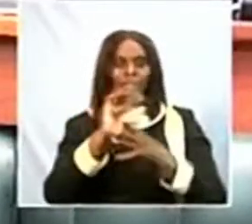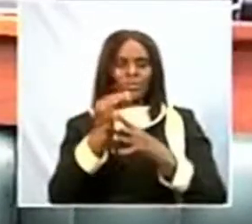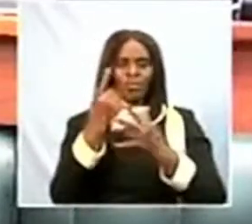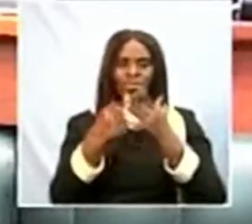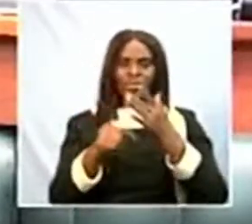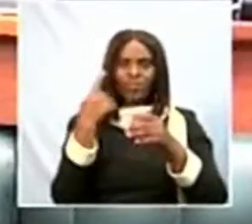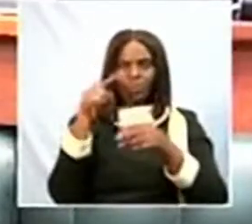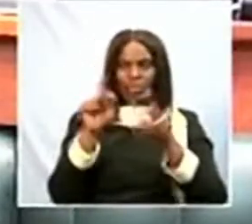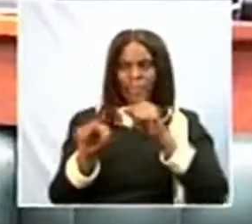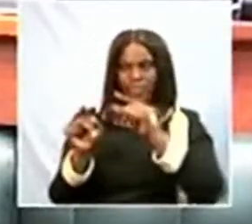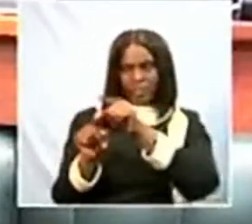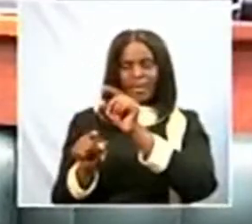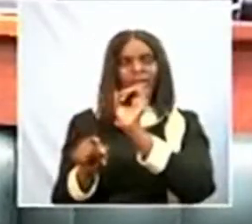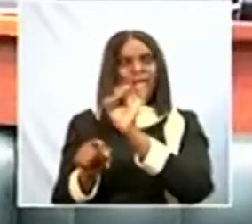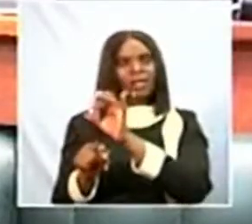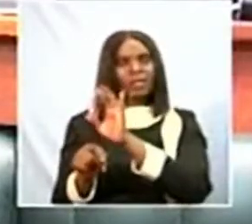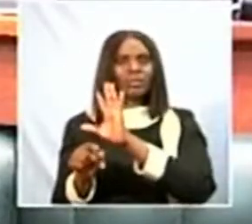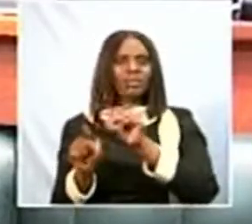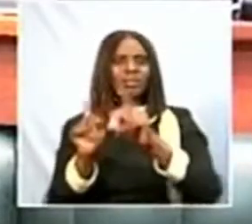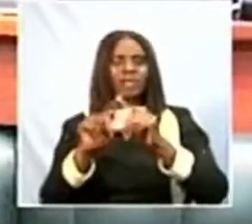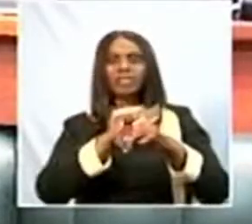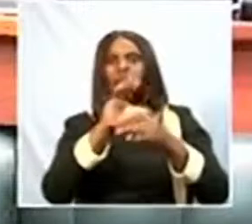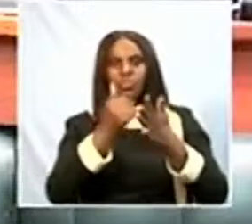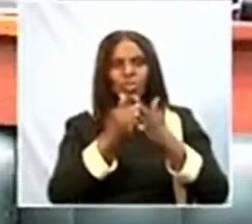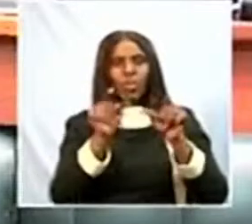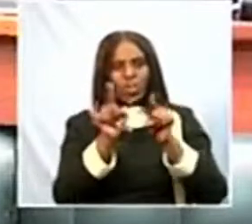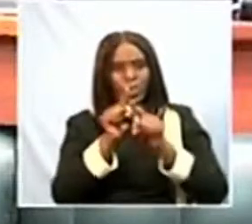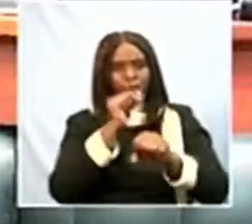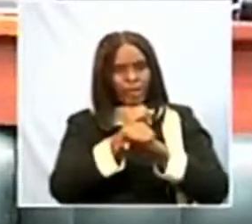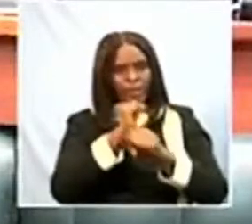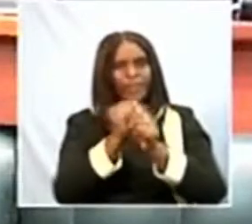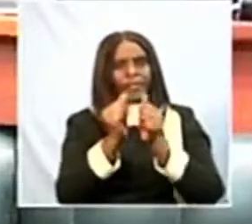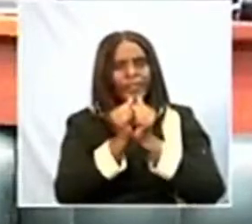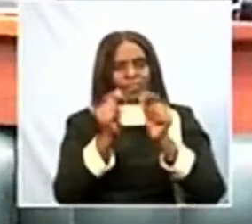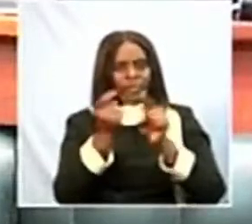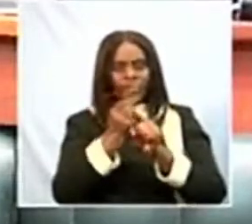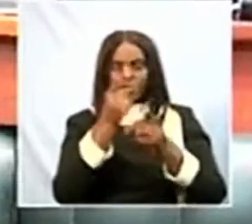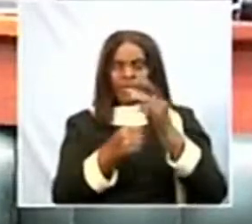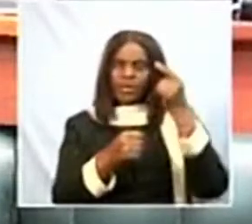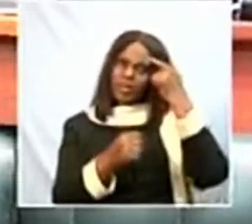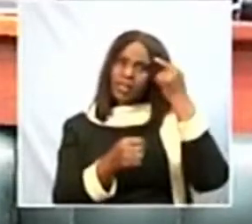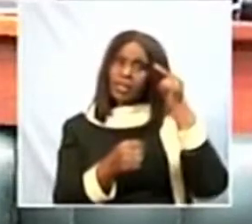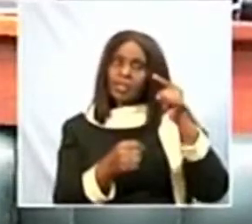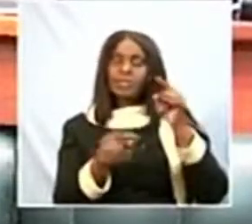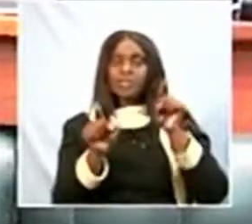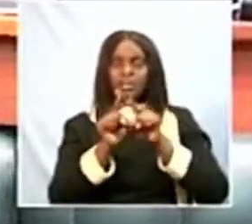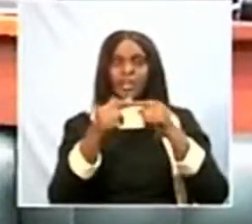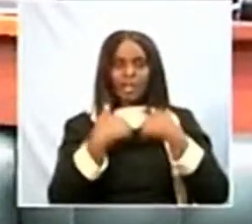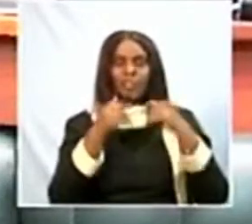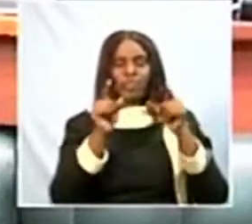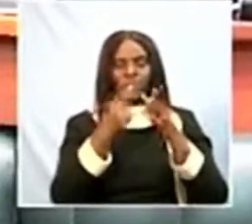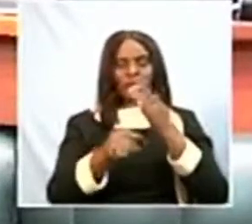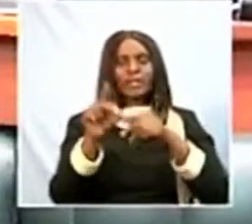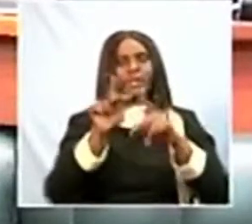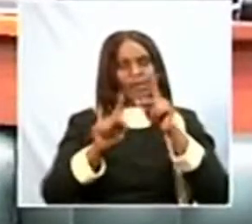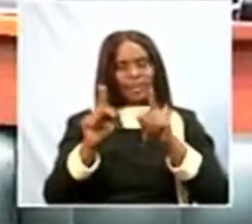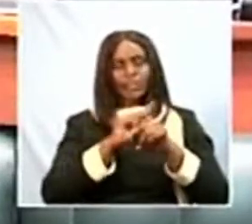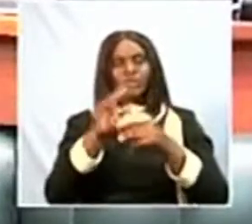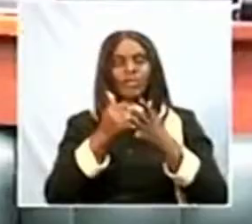for the general public alone, but it calls for a collaborative measure from both the government as well as the general